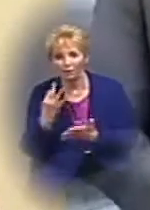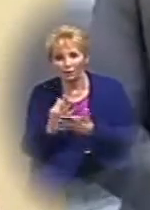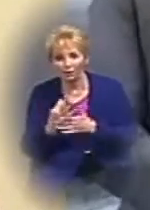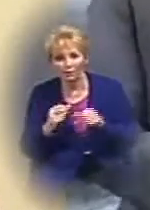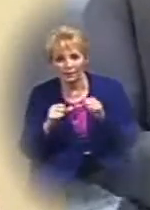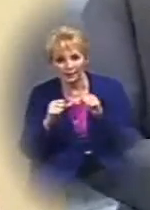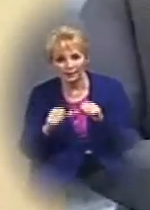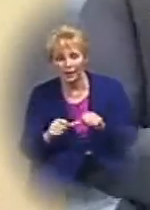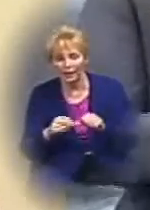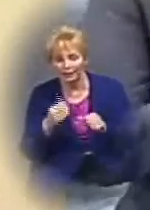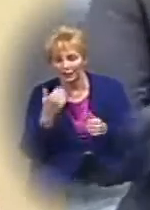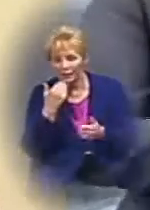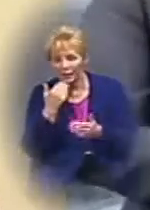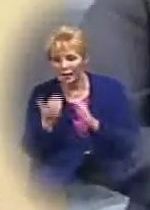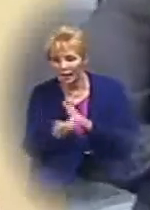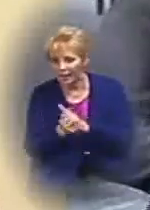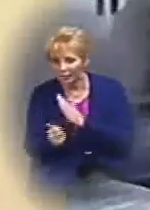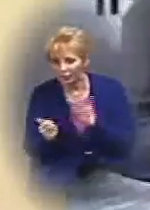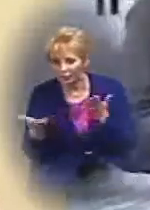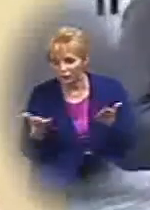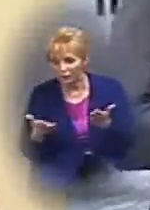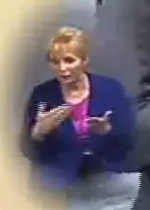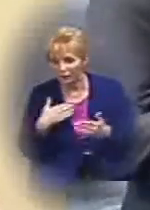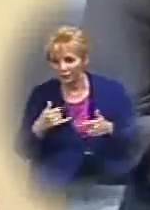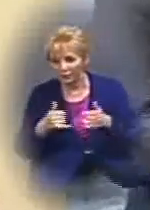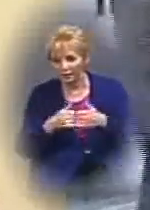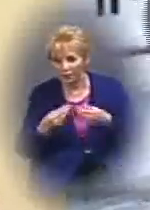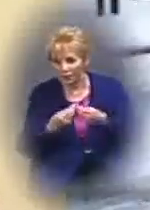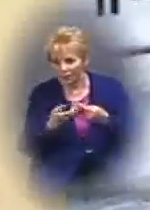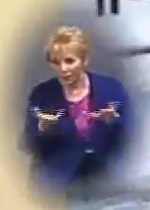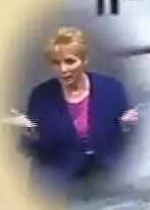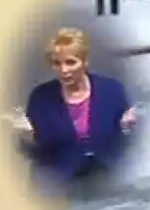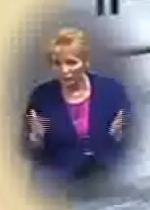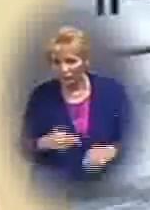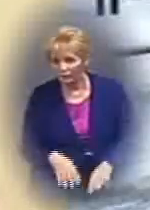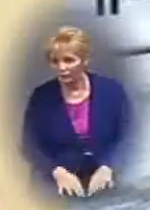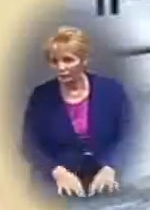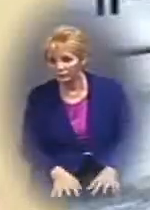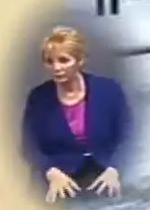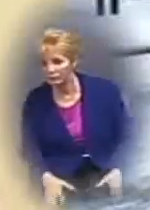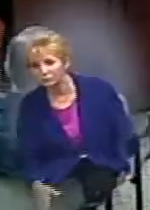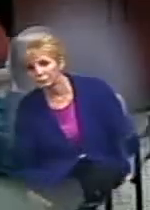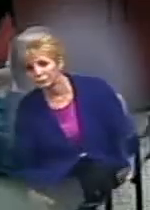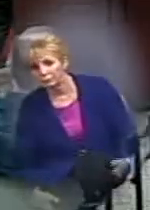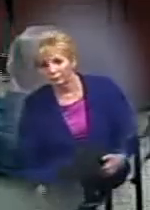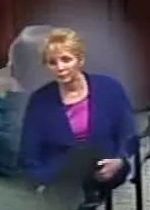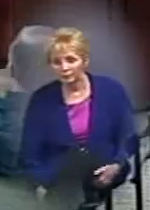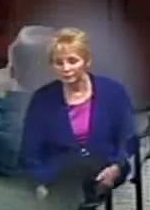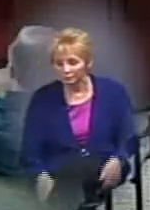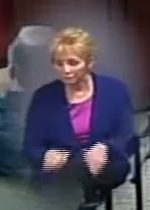and service excellence. I've got the awards here. I'll pass it around to you all if you don't mind.